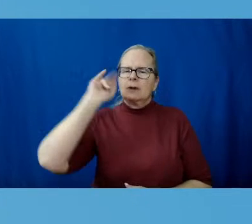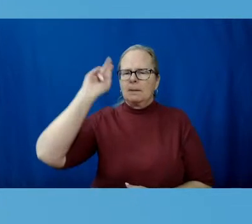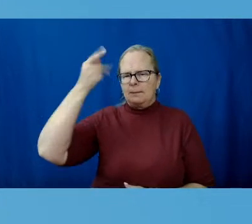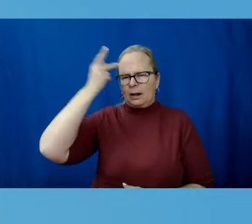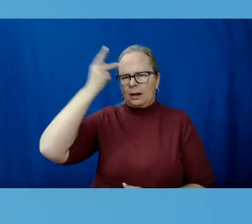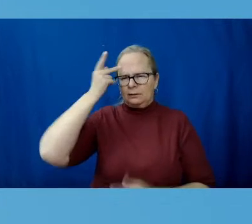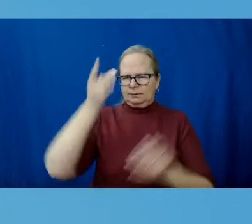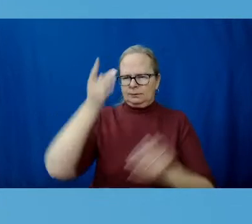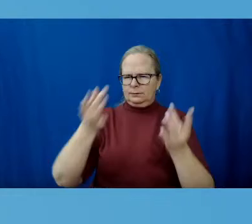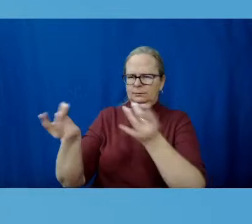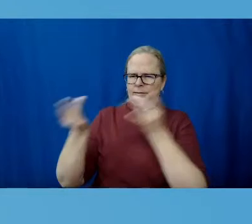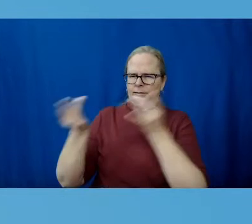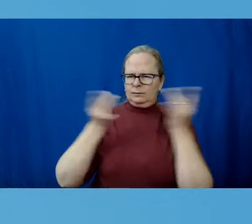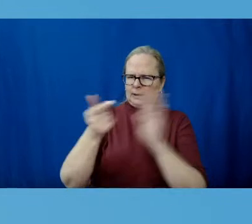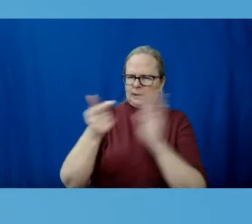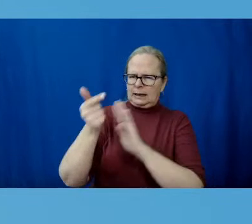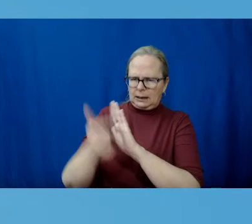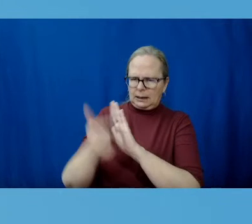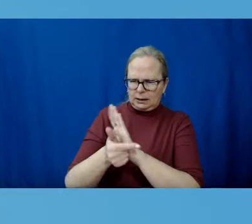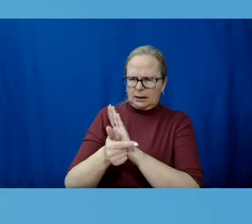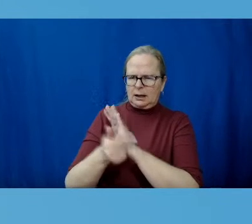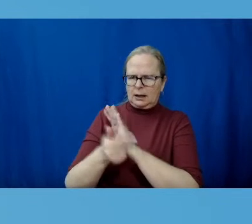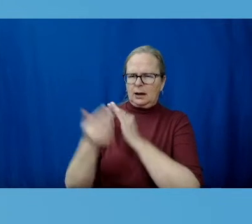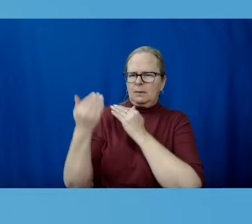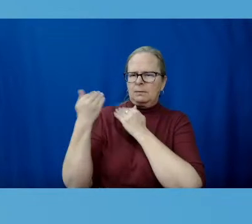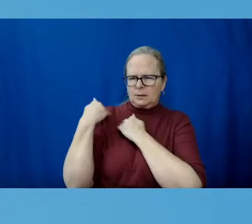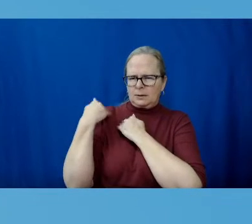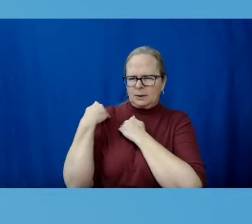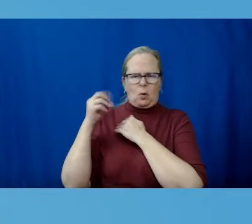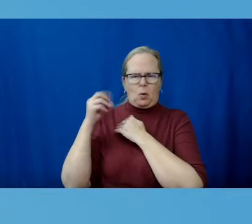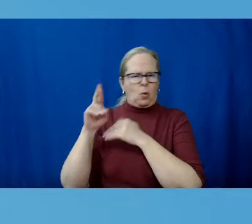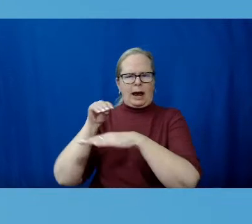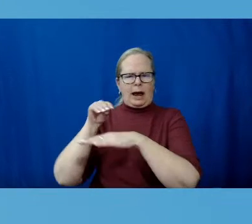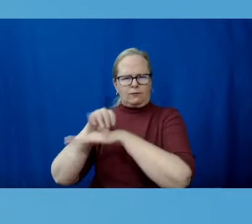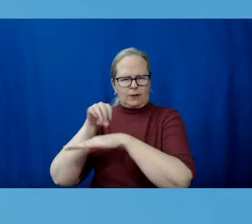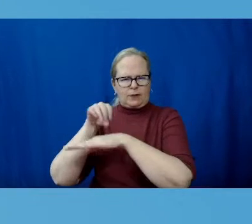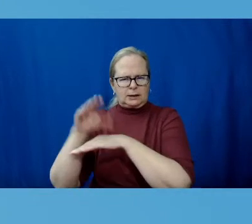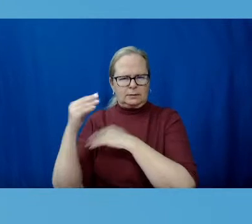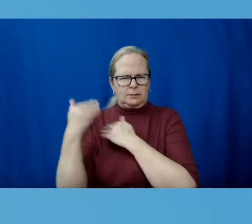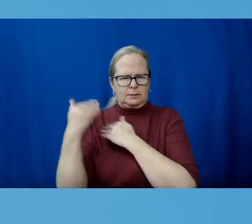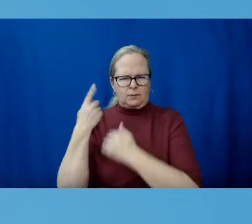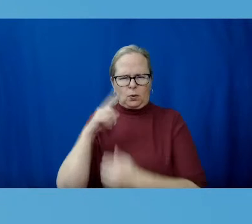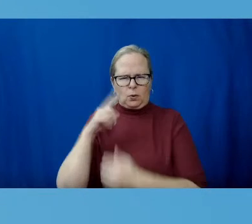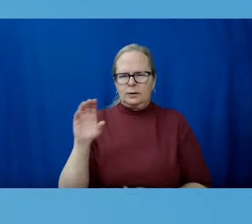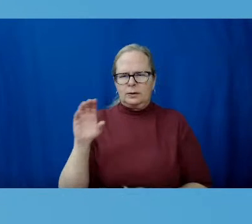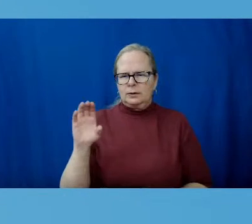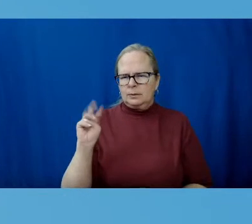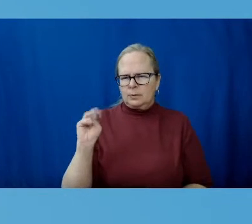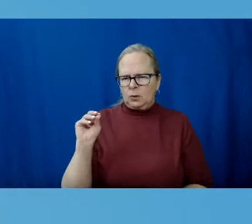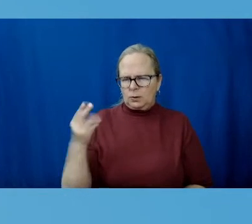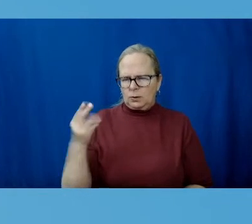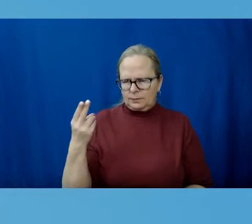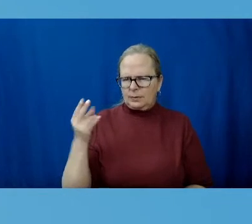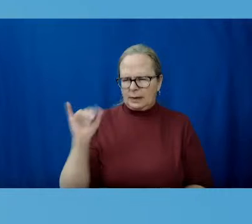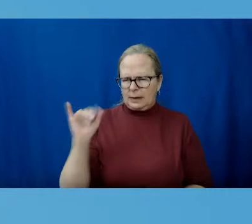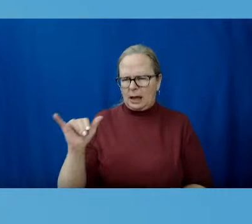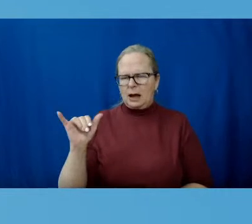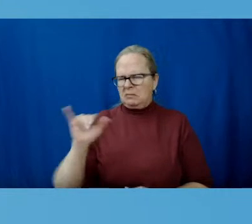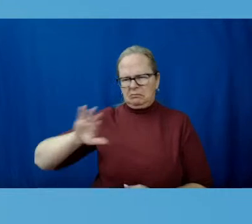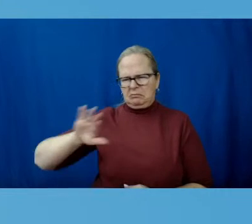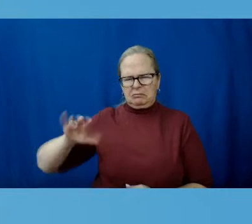health, we've gotten a lot of questions sort of on that larger level, whether it be federal level,